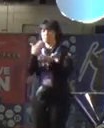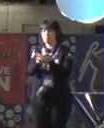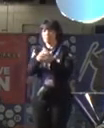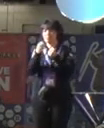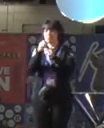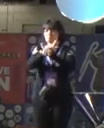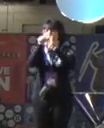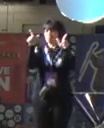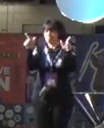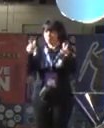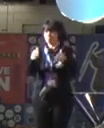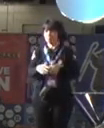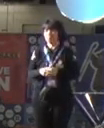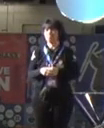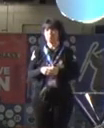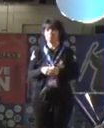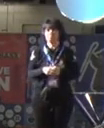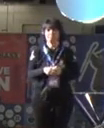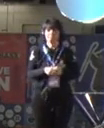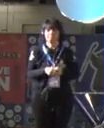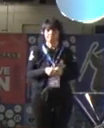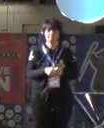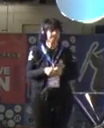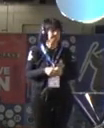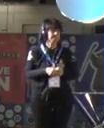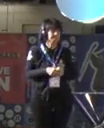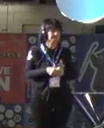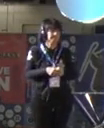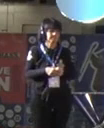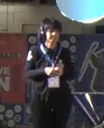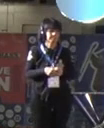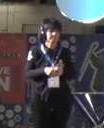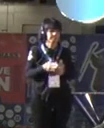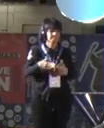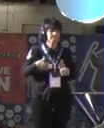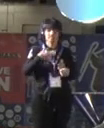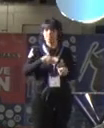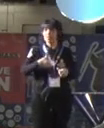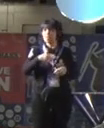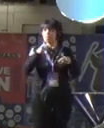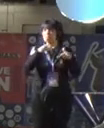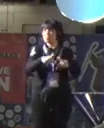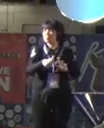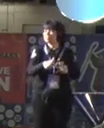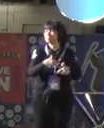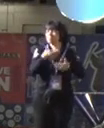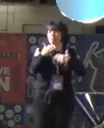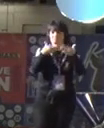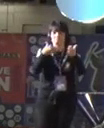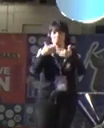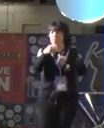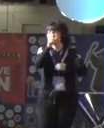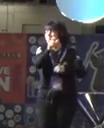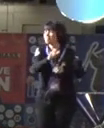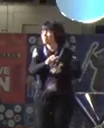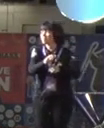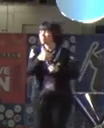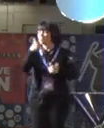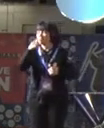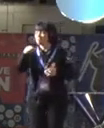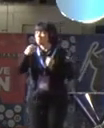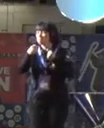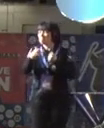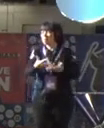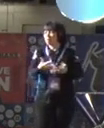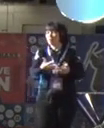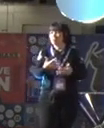Oi. Oi, Lucy. É um prazer imenso estar aqui falando com você. É uma energia muito grande.